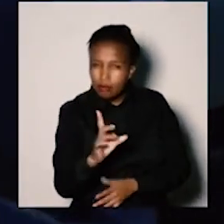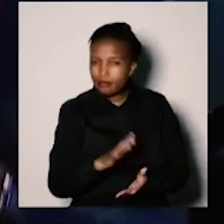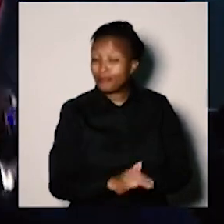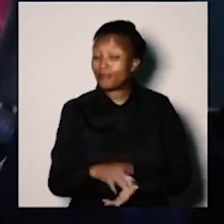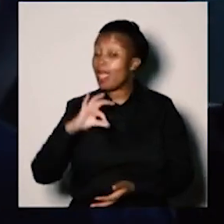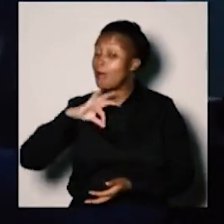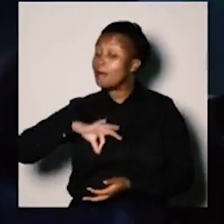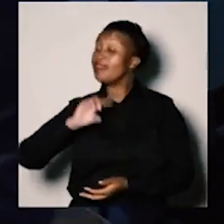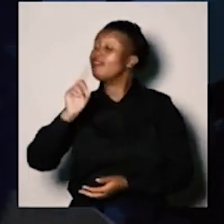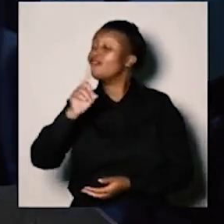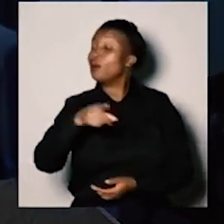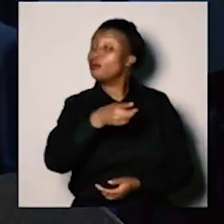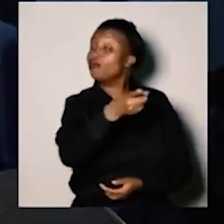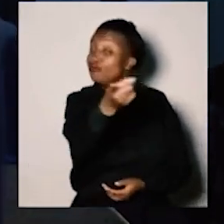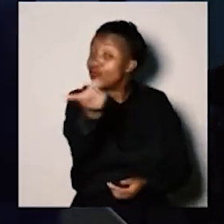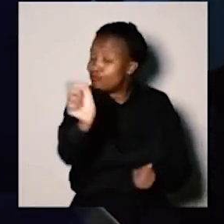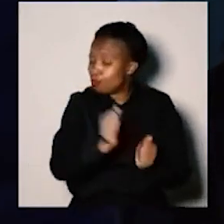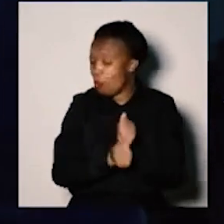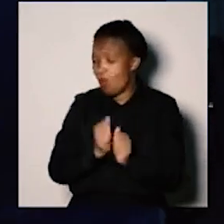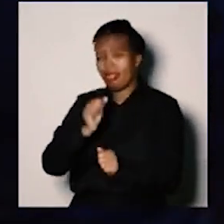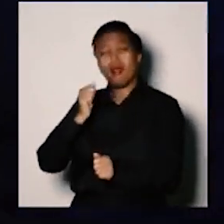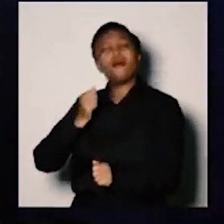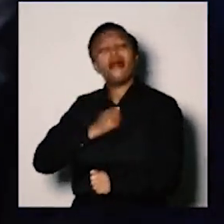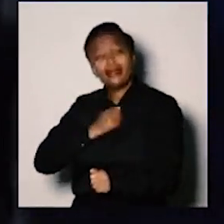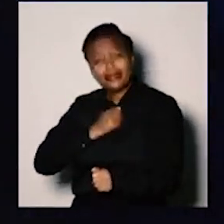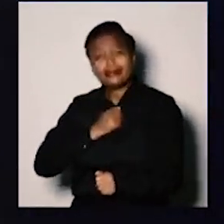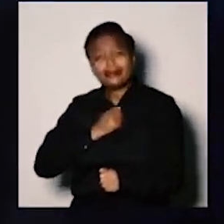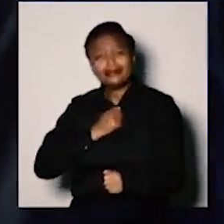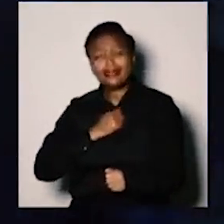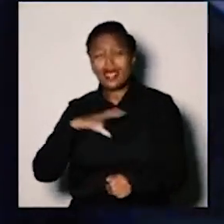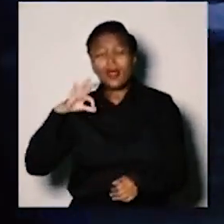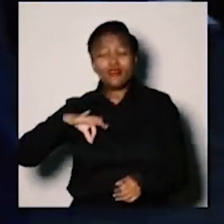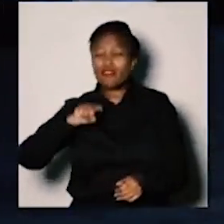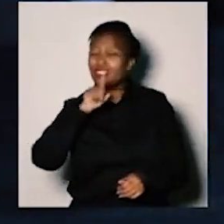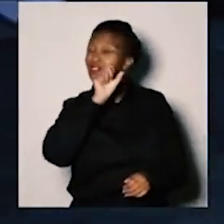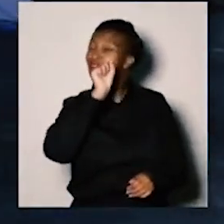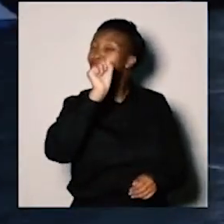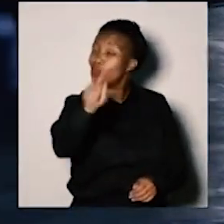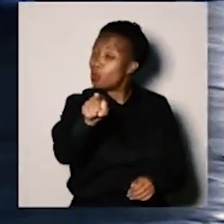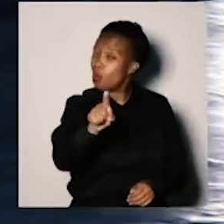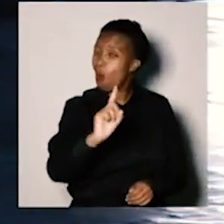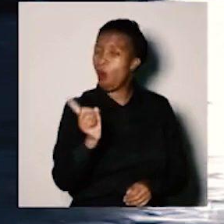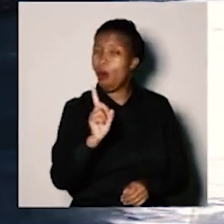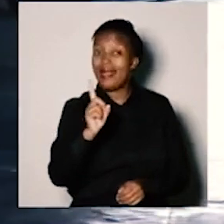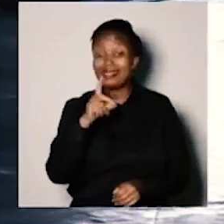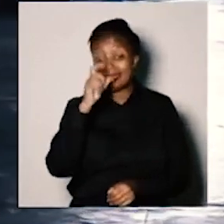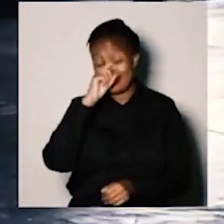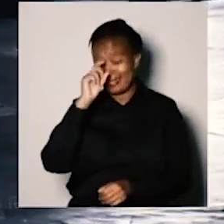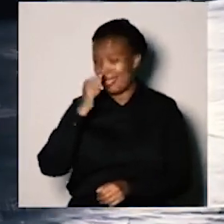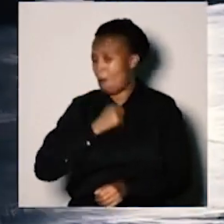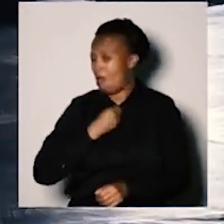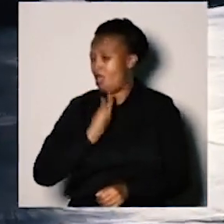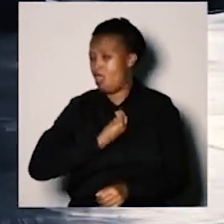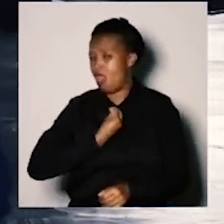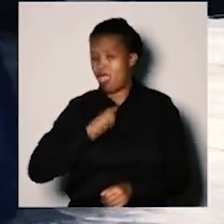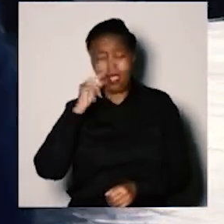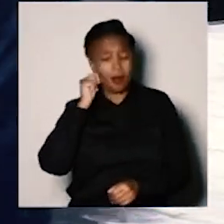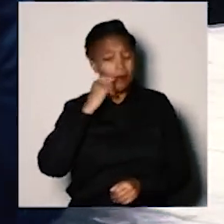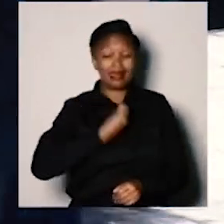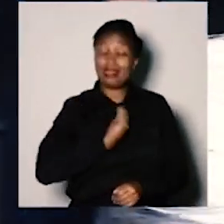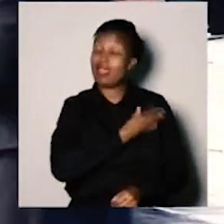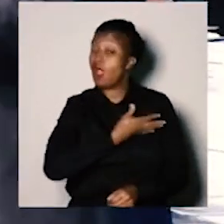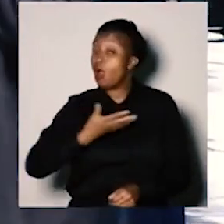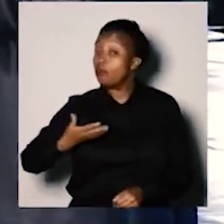What will it profit you, my brother? What will it profit you, my sister? What will it profit you, young men, young women? What